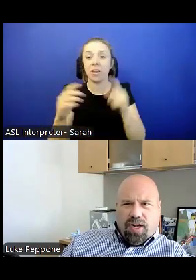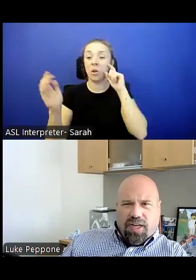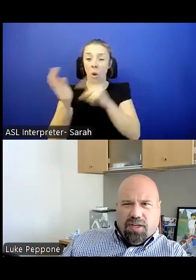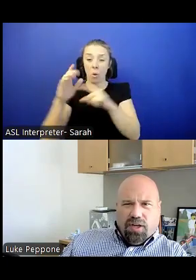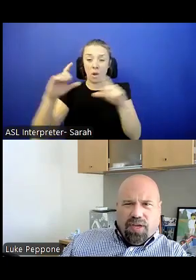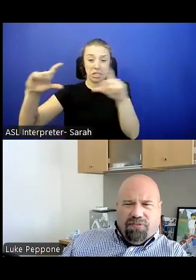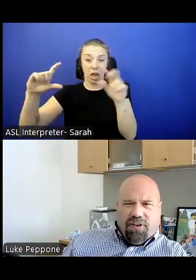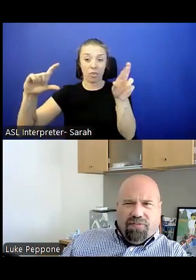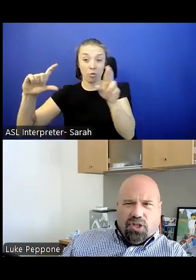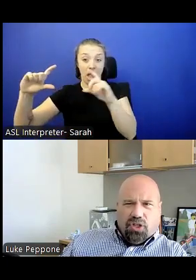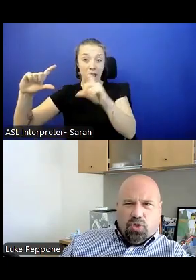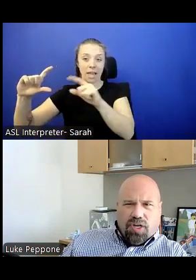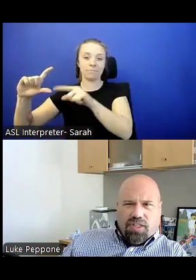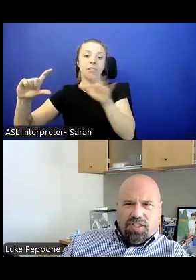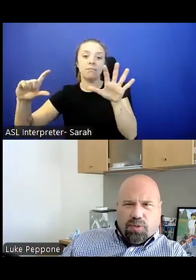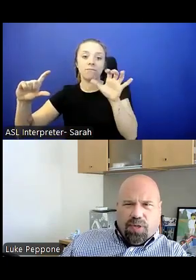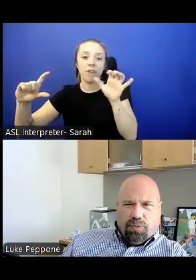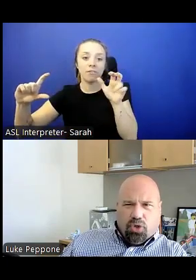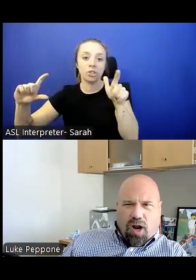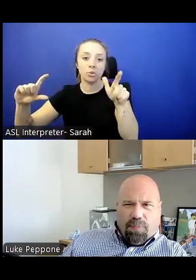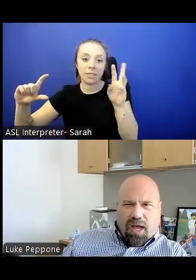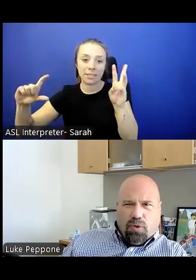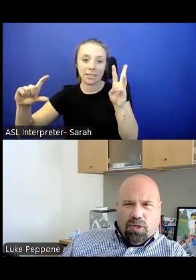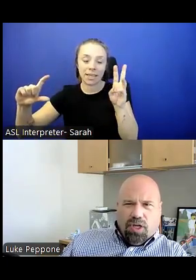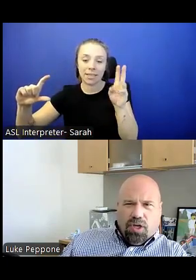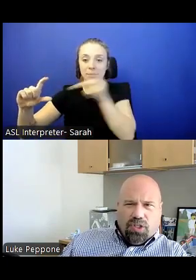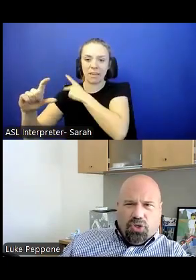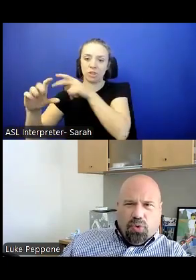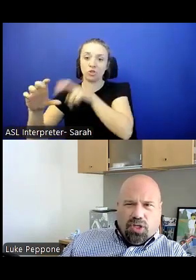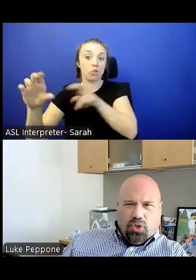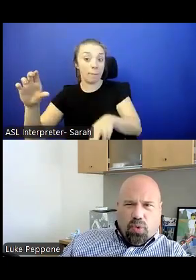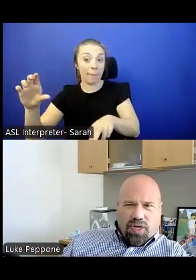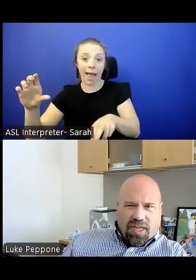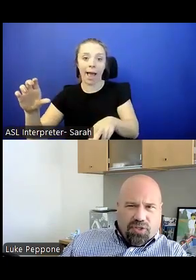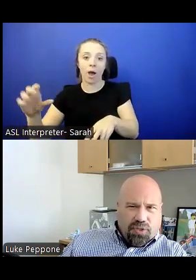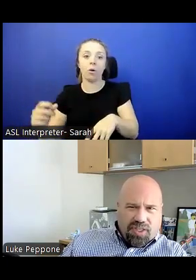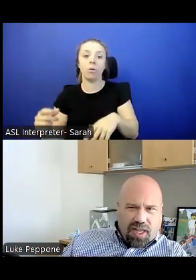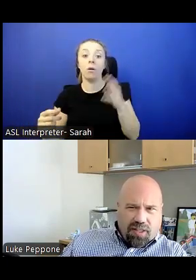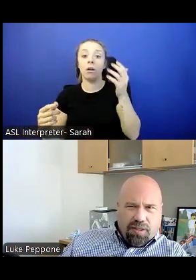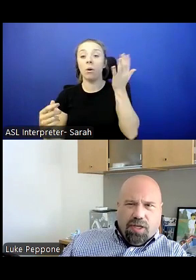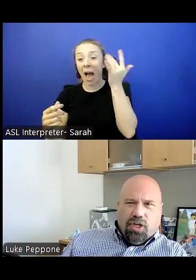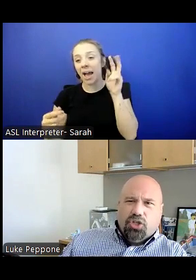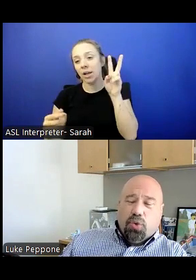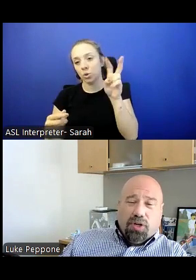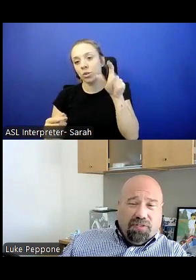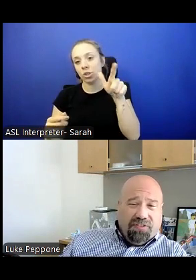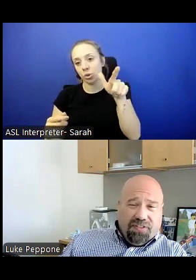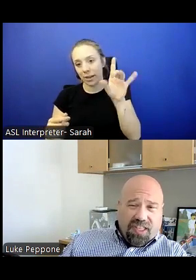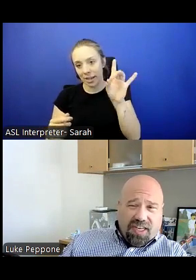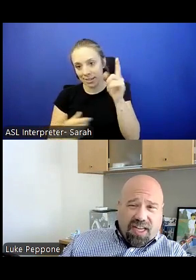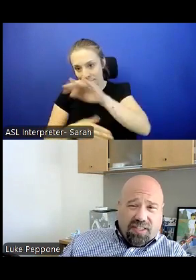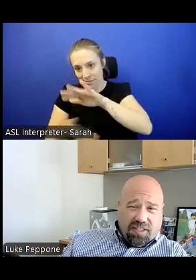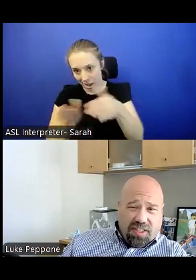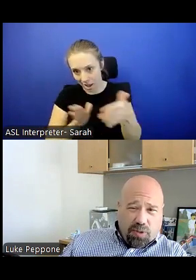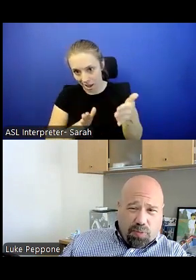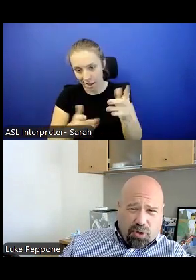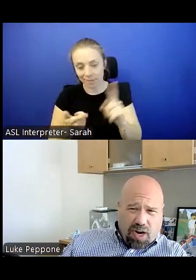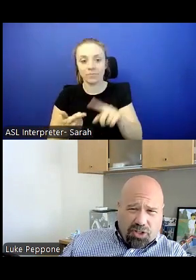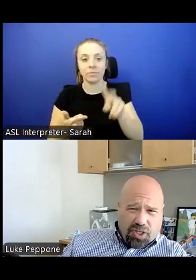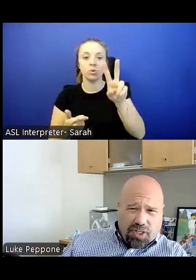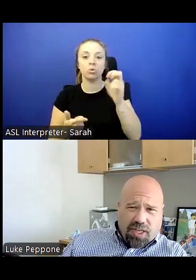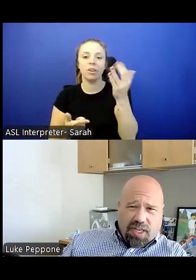on the right, we had 526 people drop out, with 228 due to death, 215 had